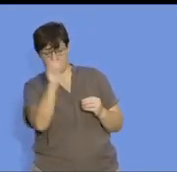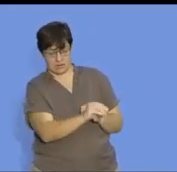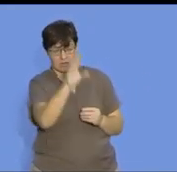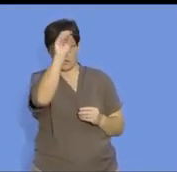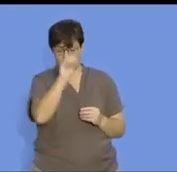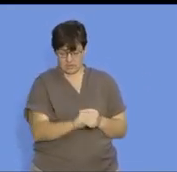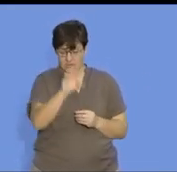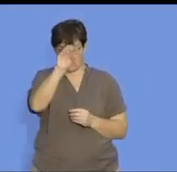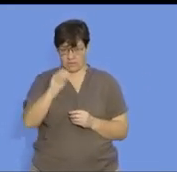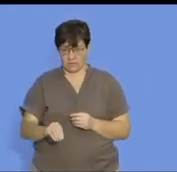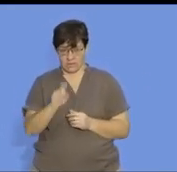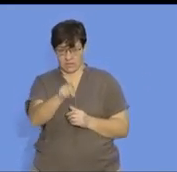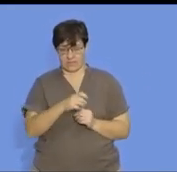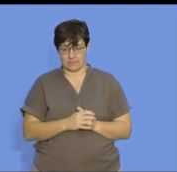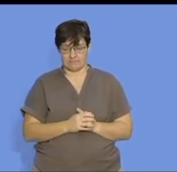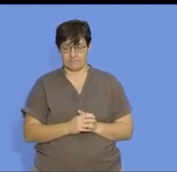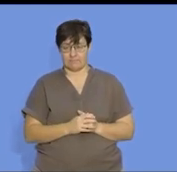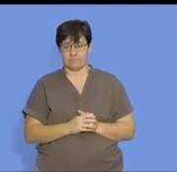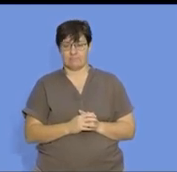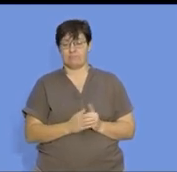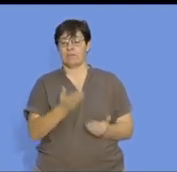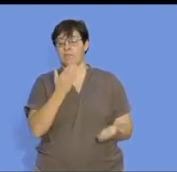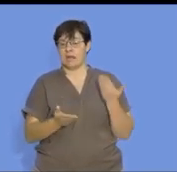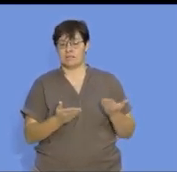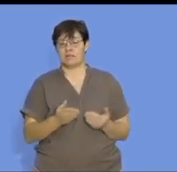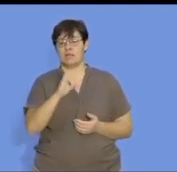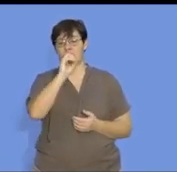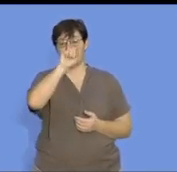we know. The mass is 0.5.